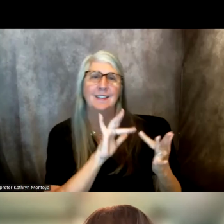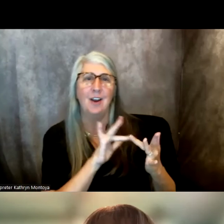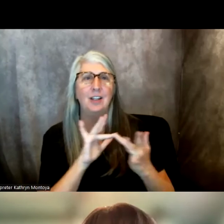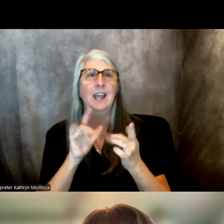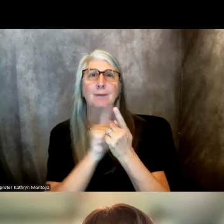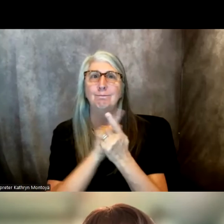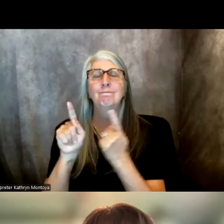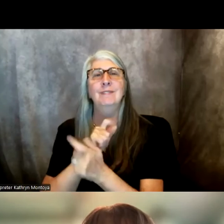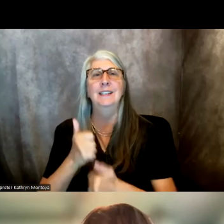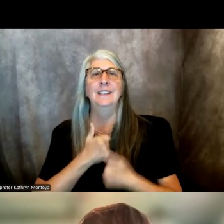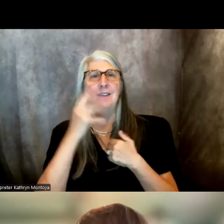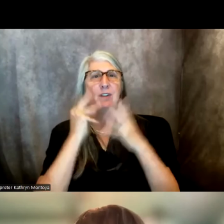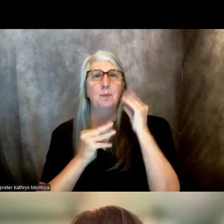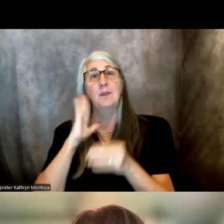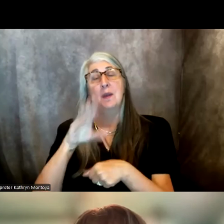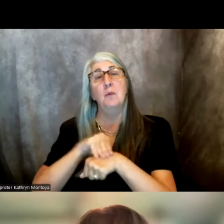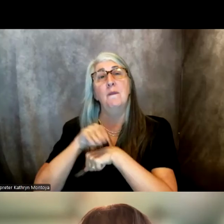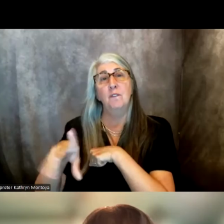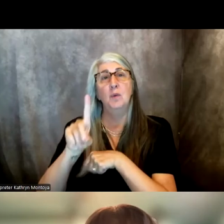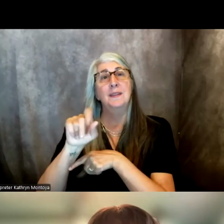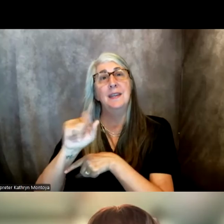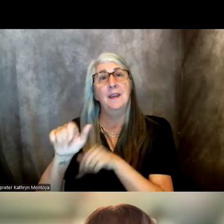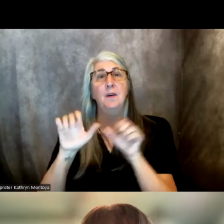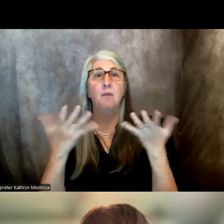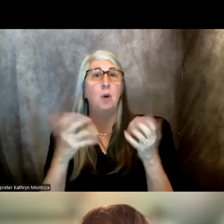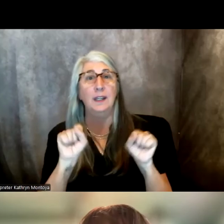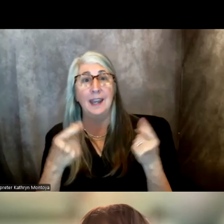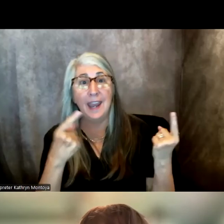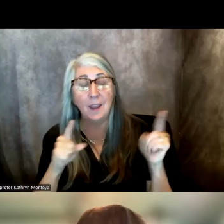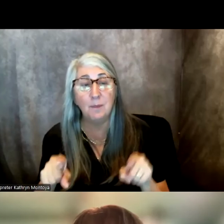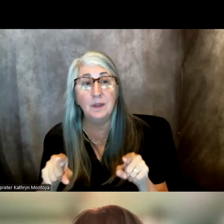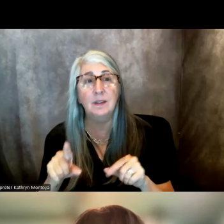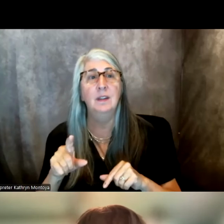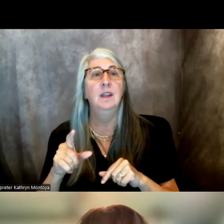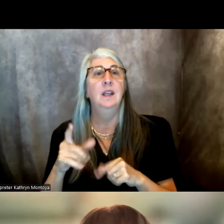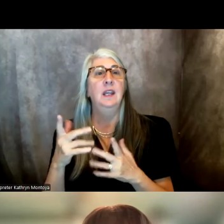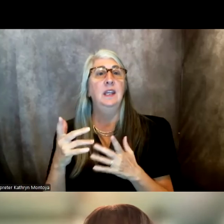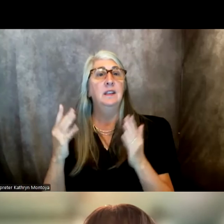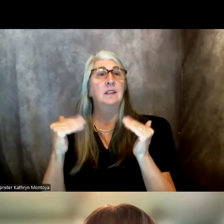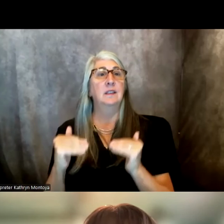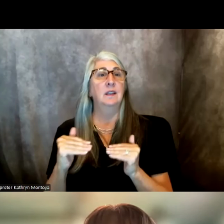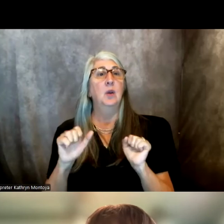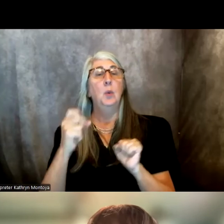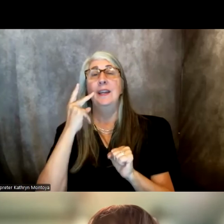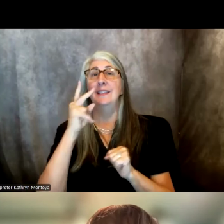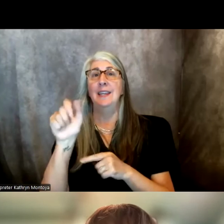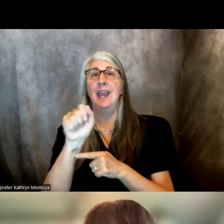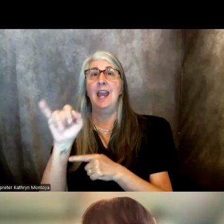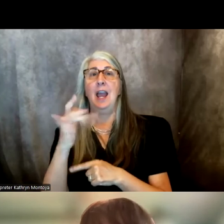experiences that influence the data. What can happen, next slide please, is that we see AI bias emerge